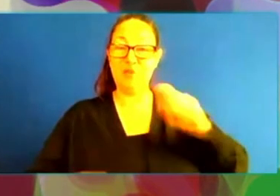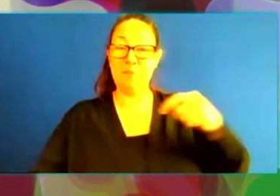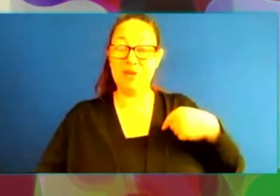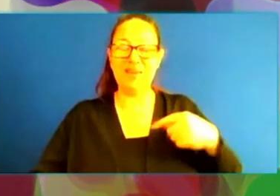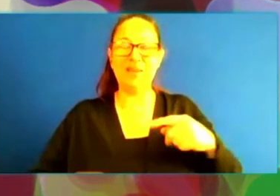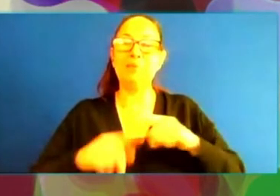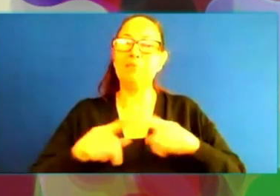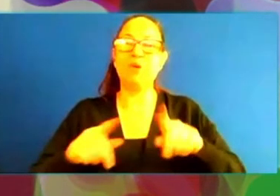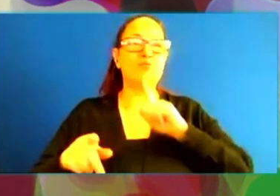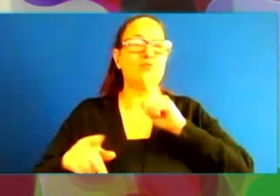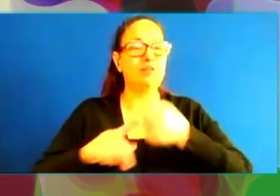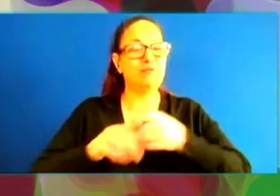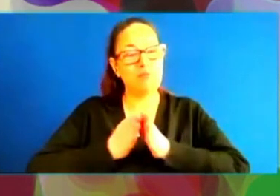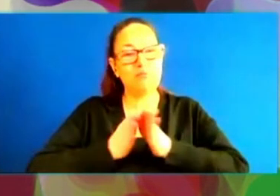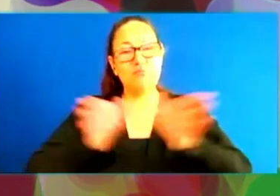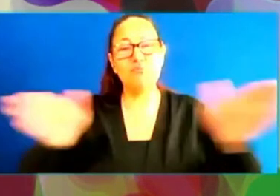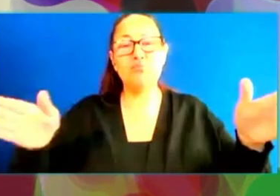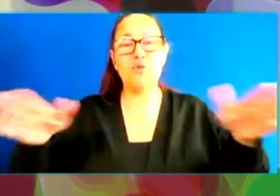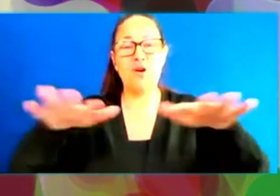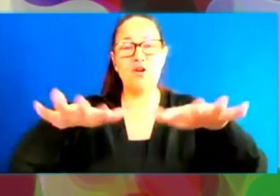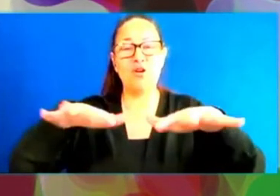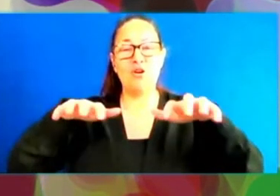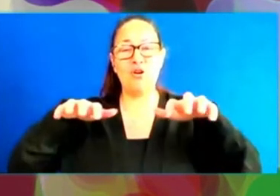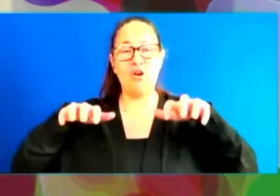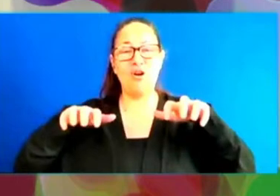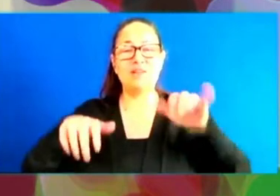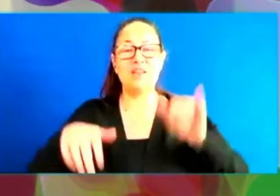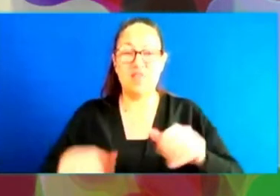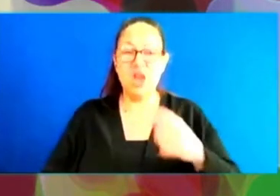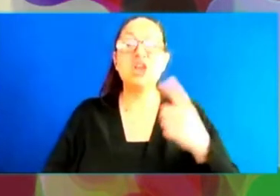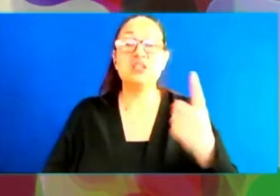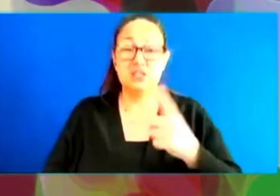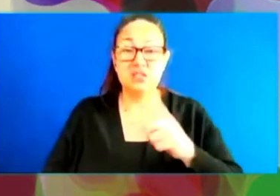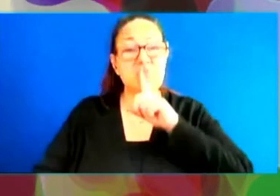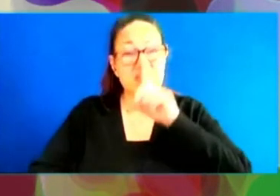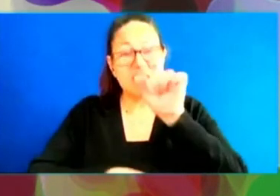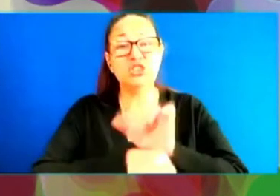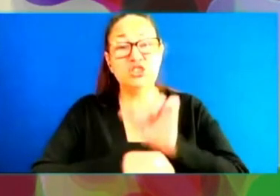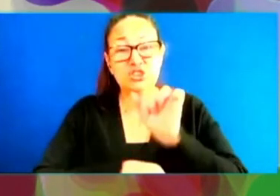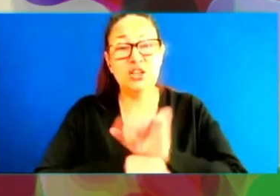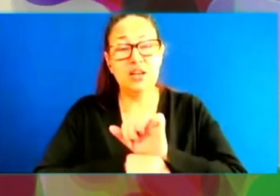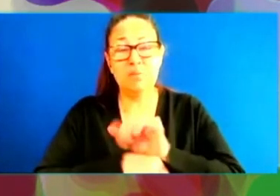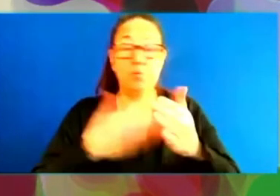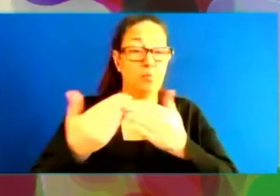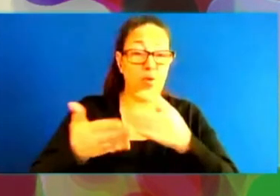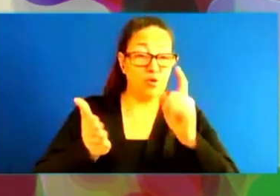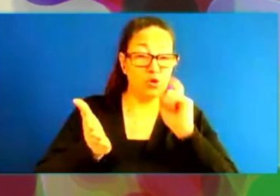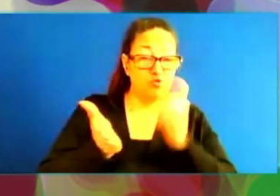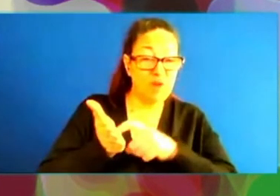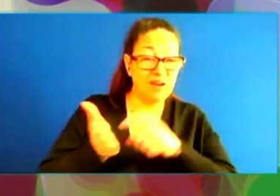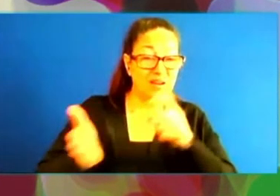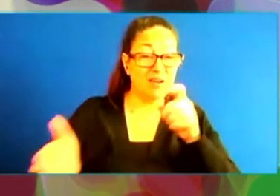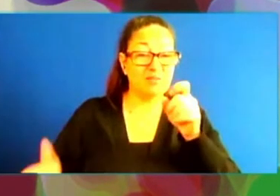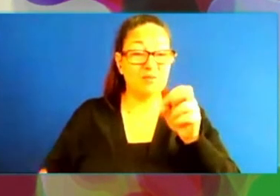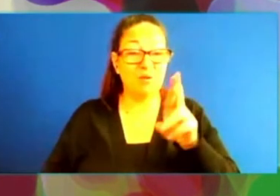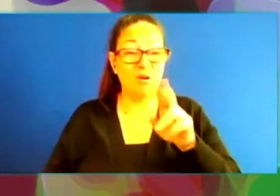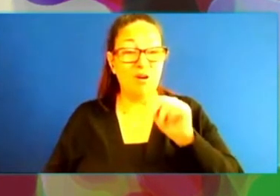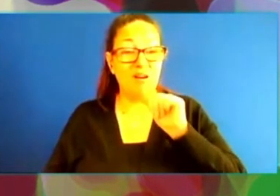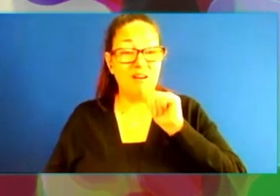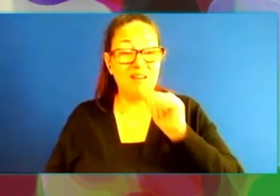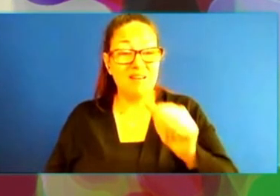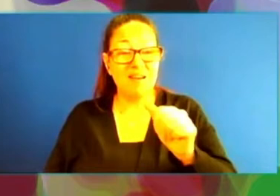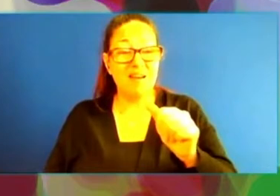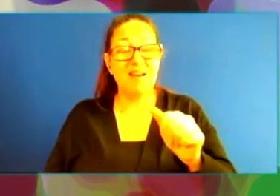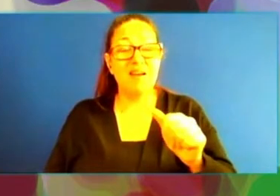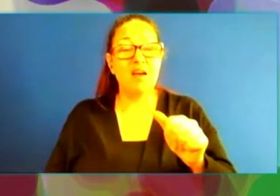broader audience that there is something legitimate. It's always been legitimate, whether you recognize it or not, but there's something